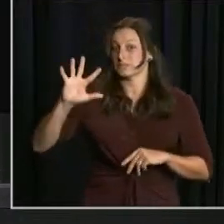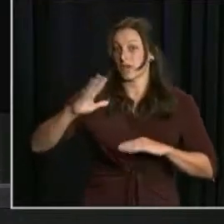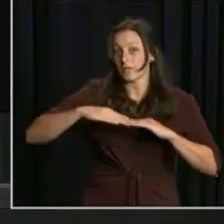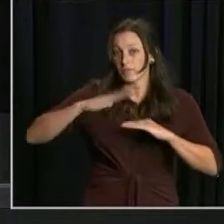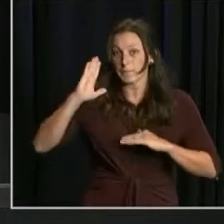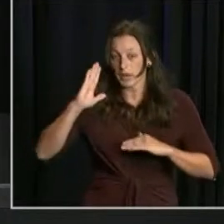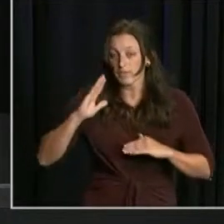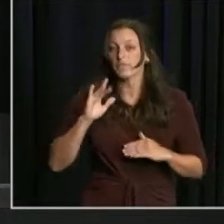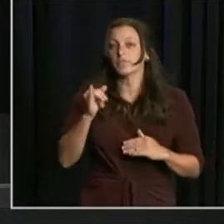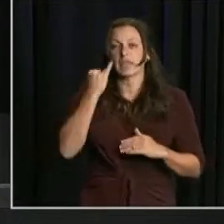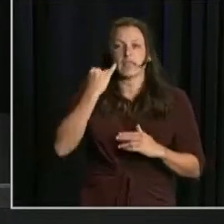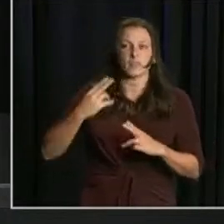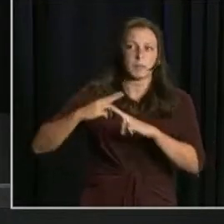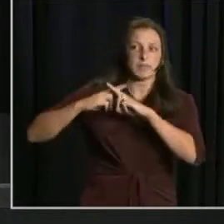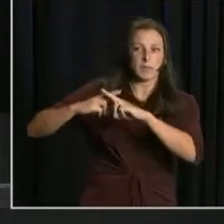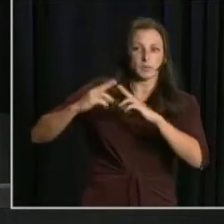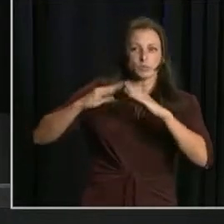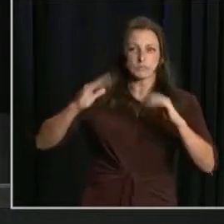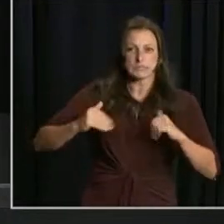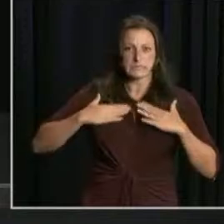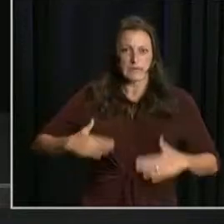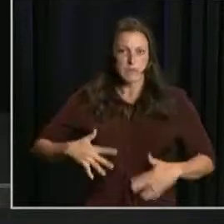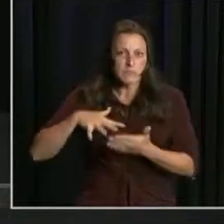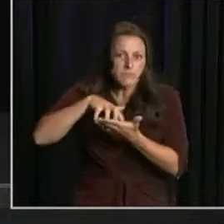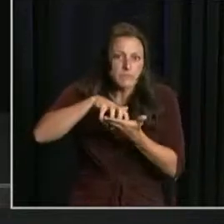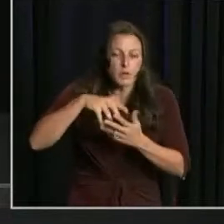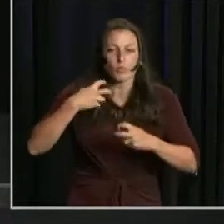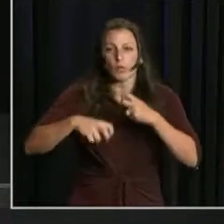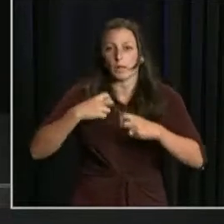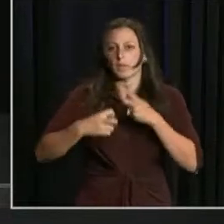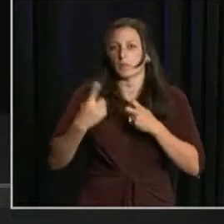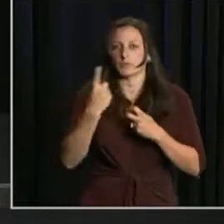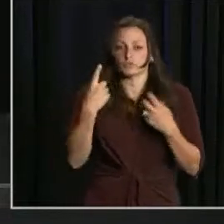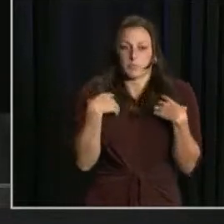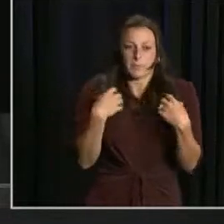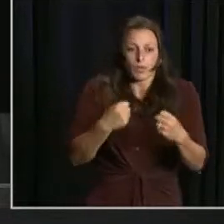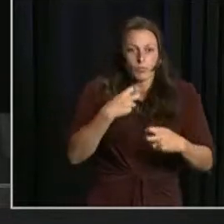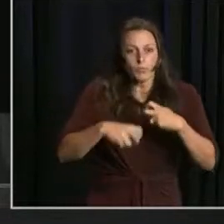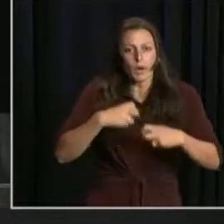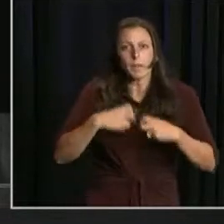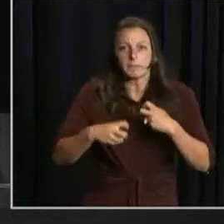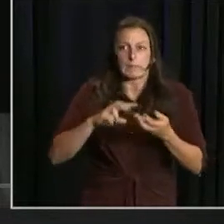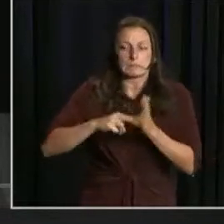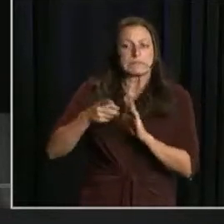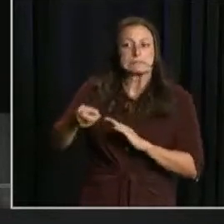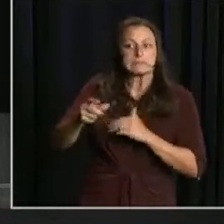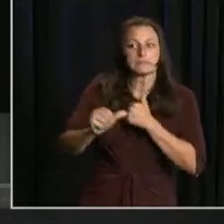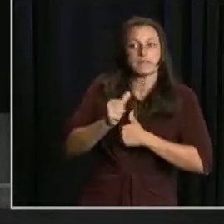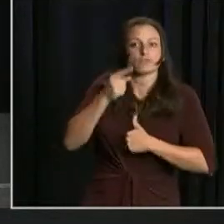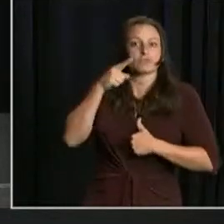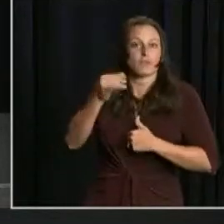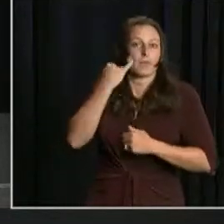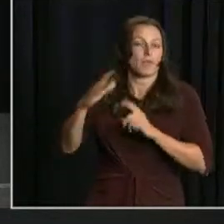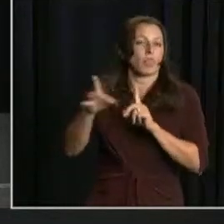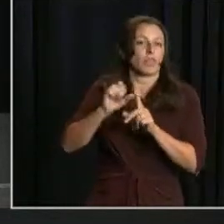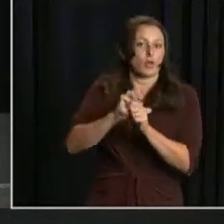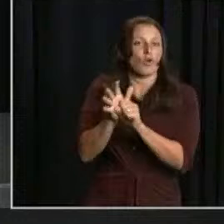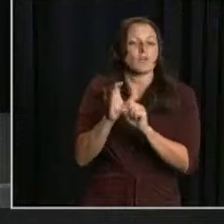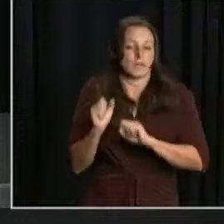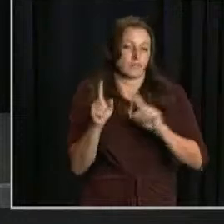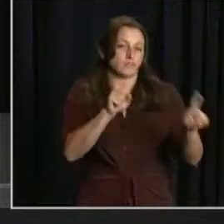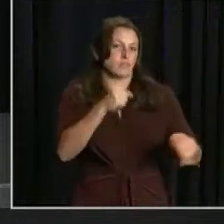some immune problems or some underlying thing that presents a serious threat to them can also get that. It's